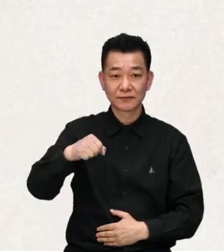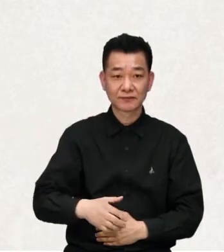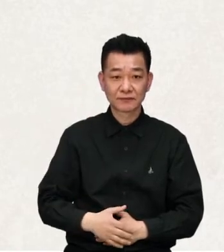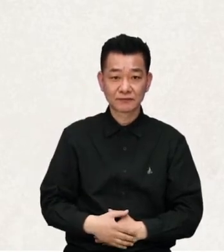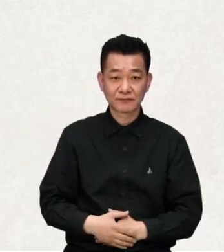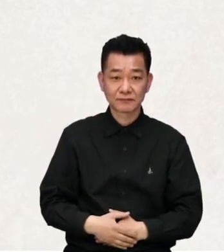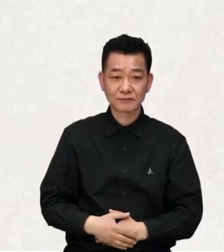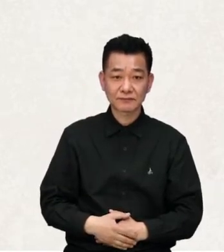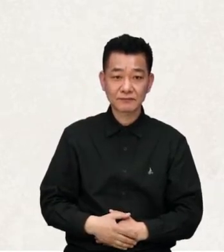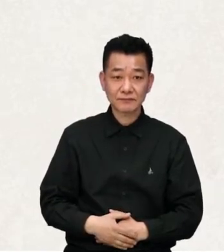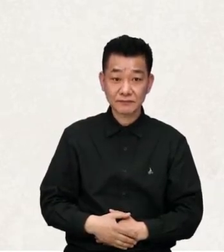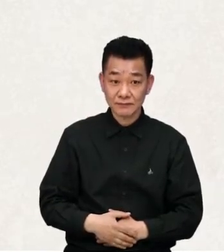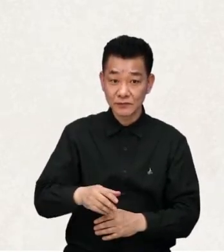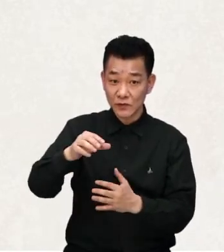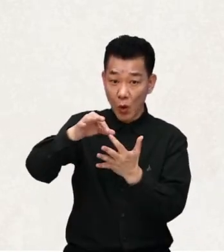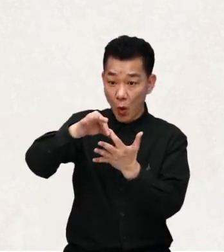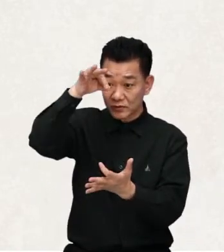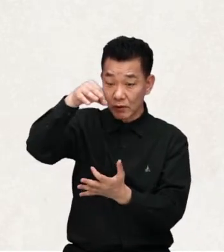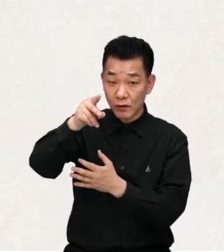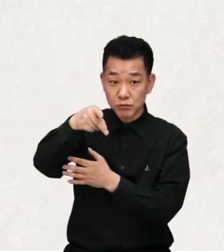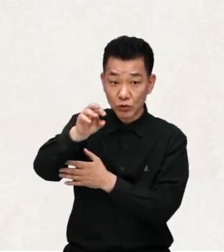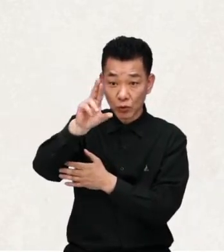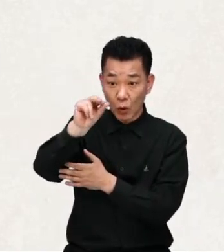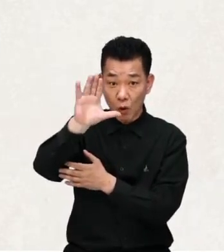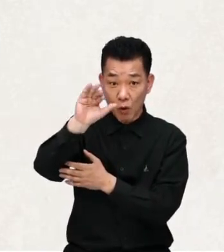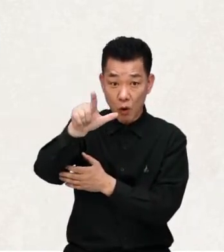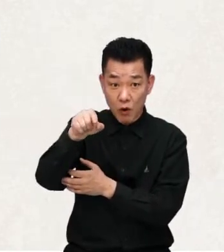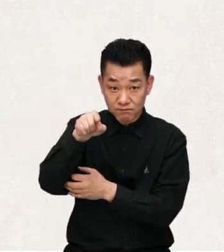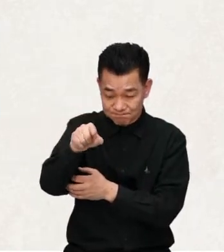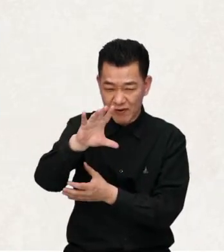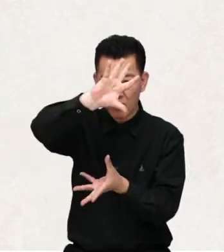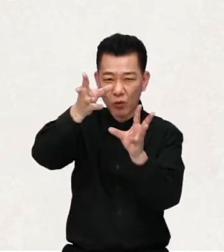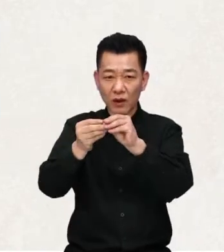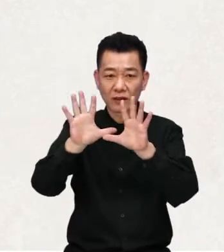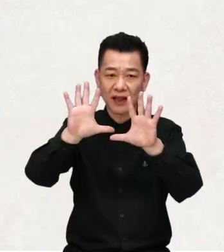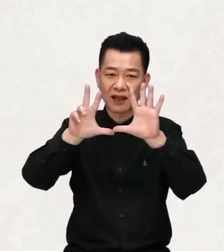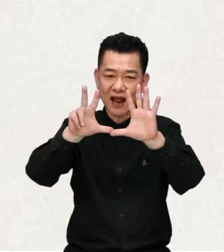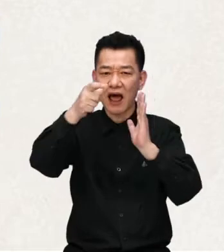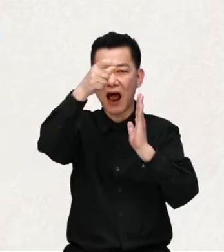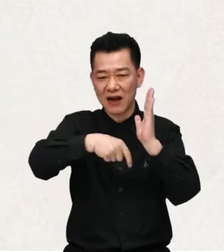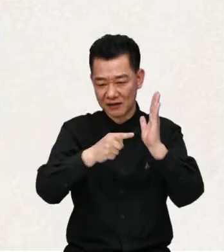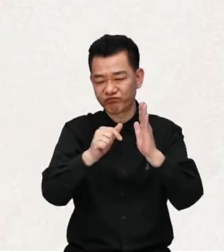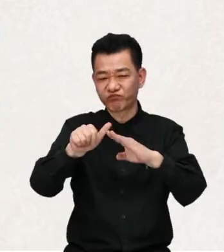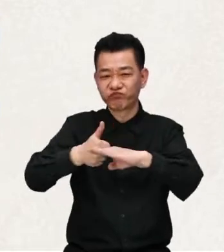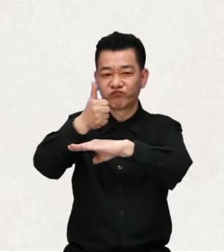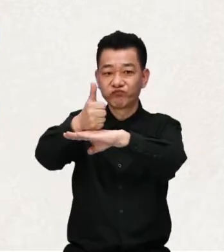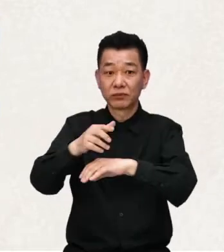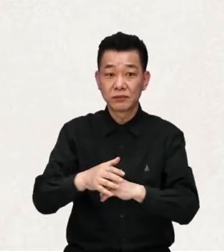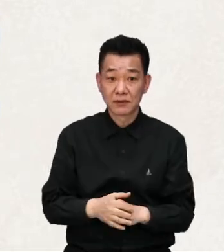Yes, you are correct. The optional protocol consists of a total of 18